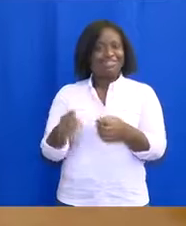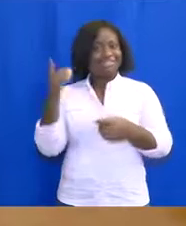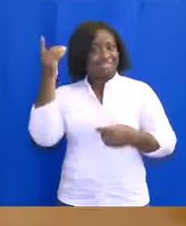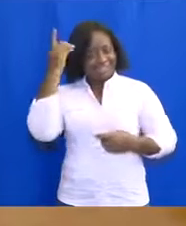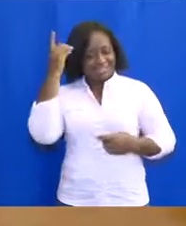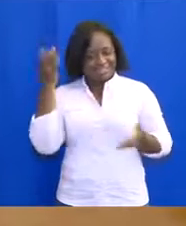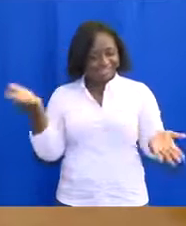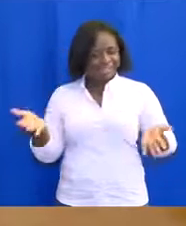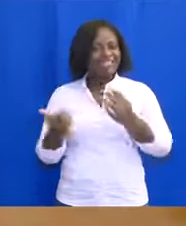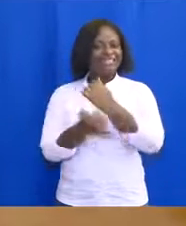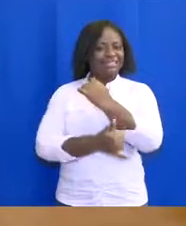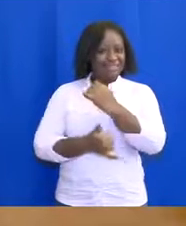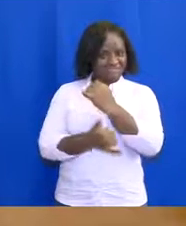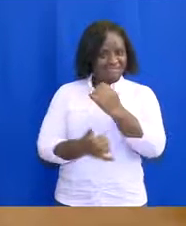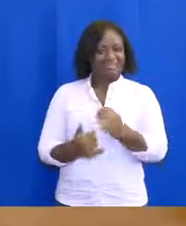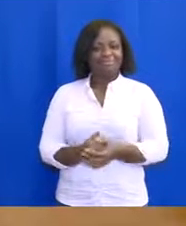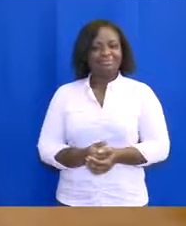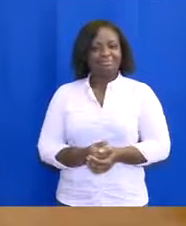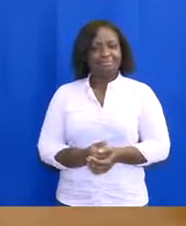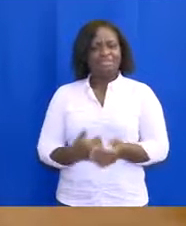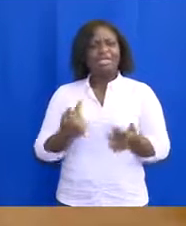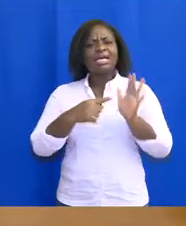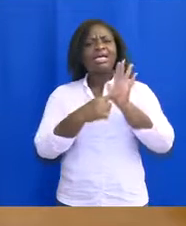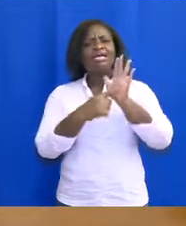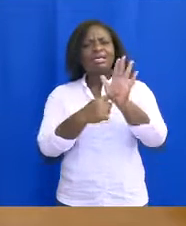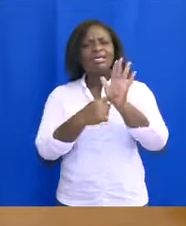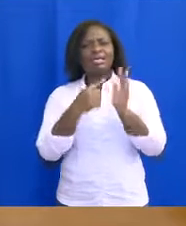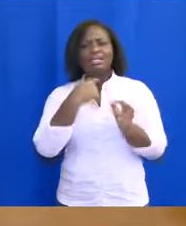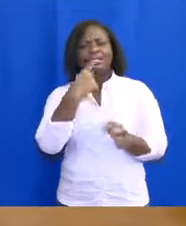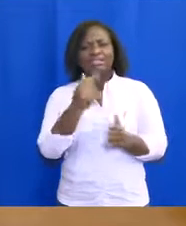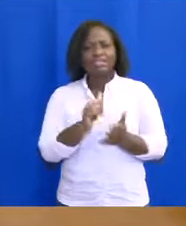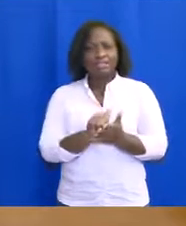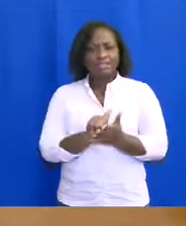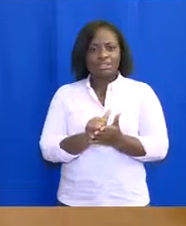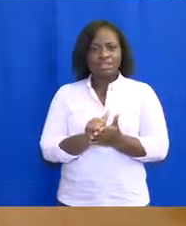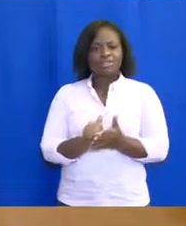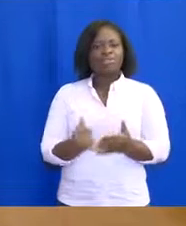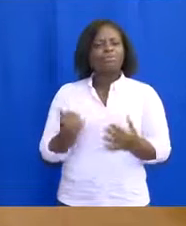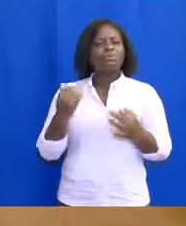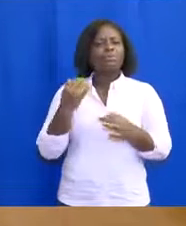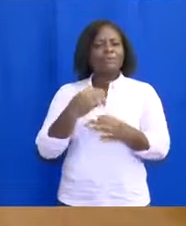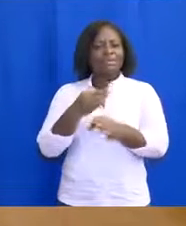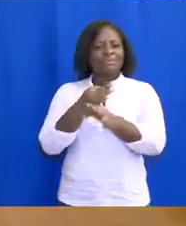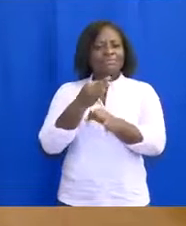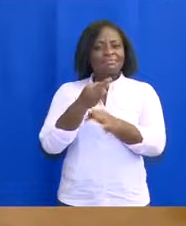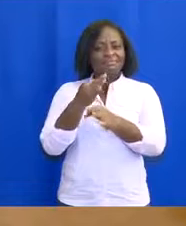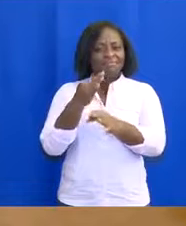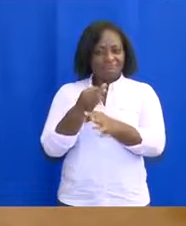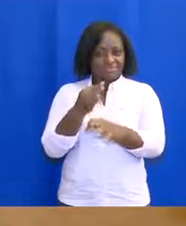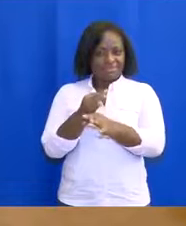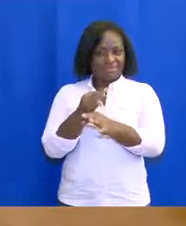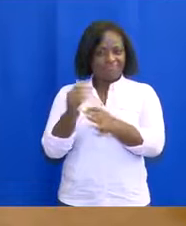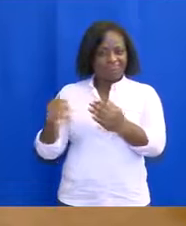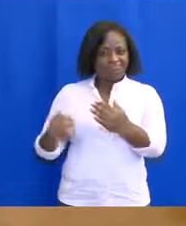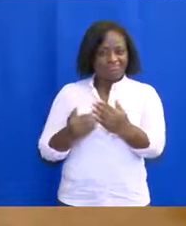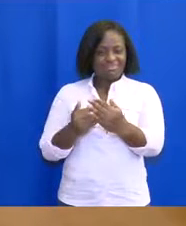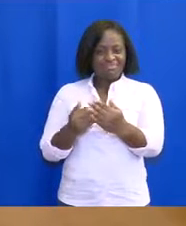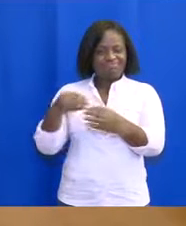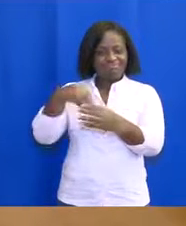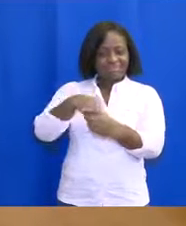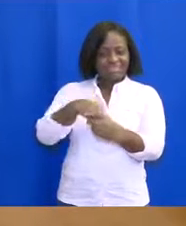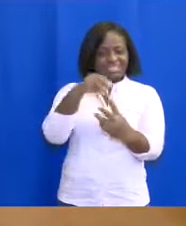in our country. I indicated that it would be a phased approach involving